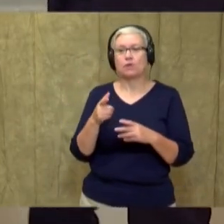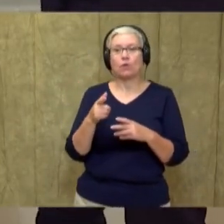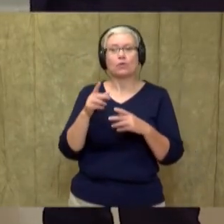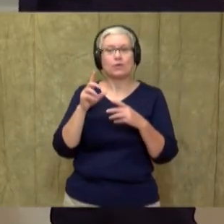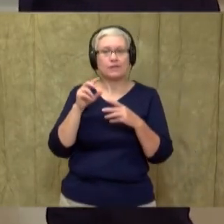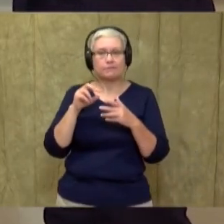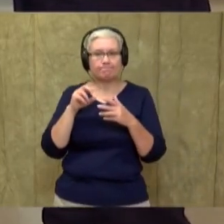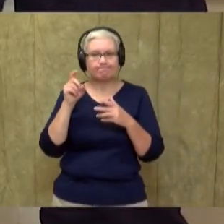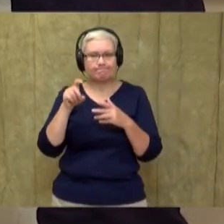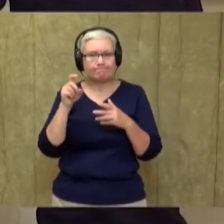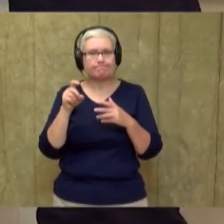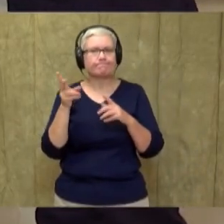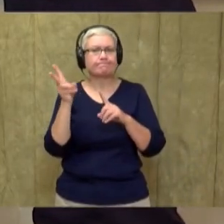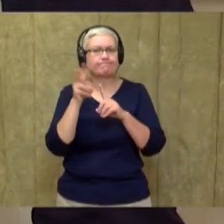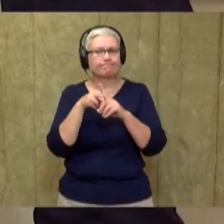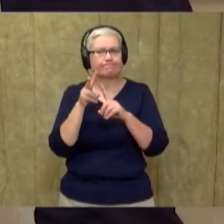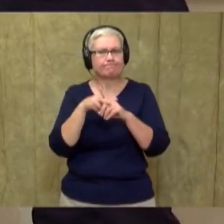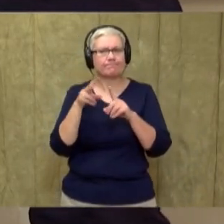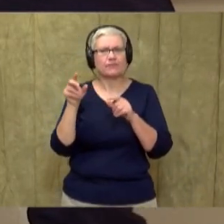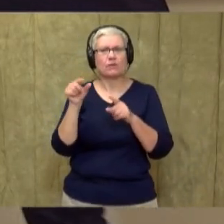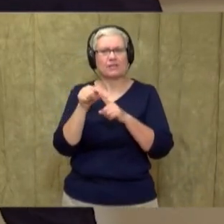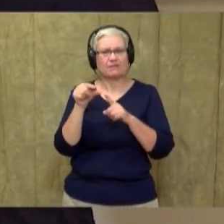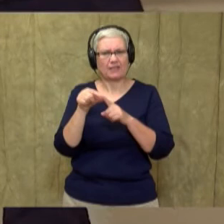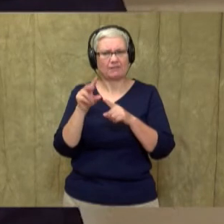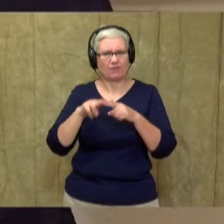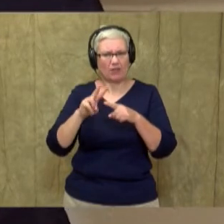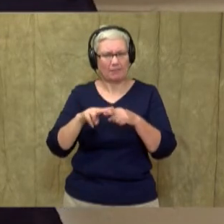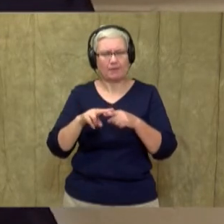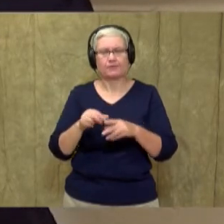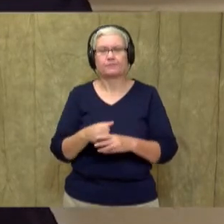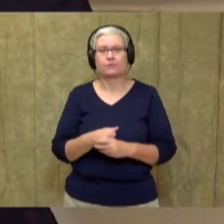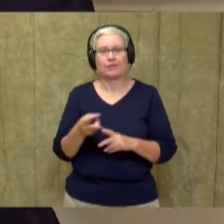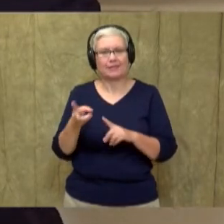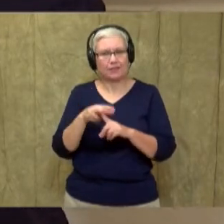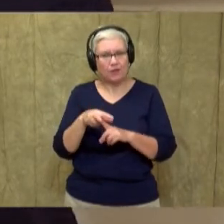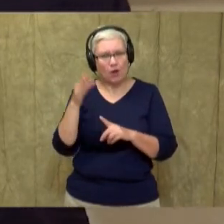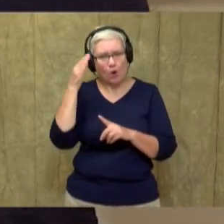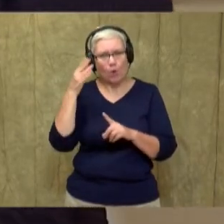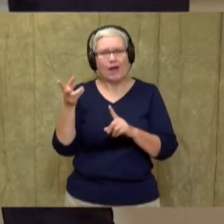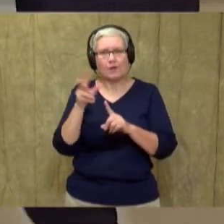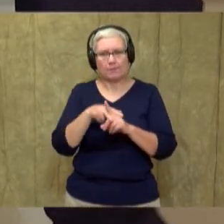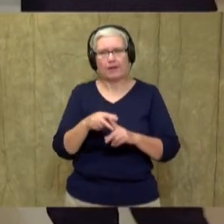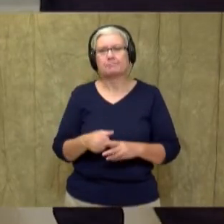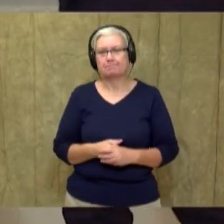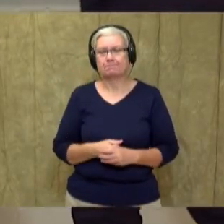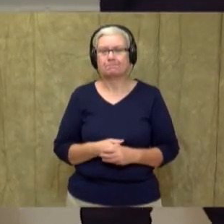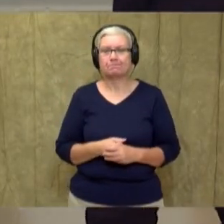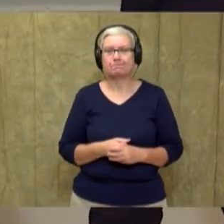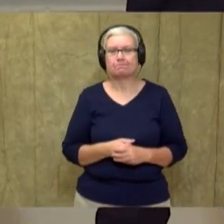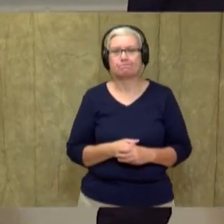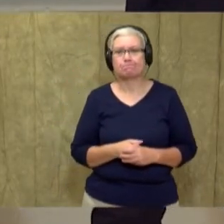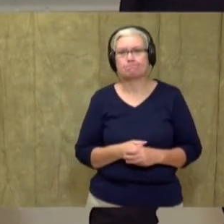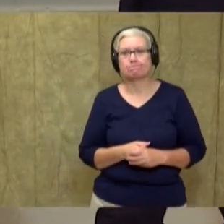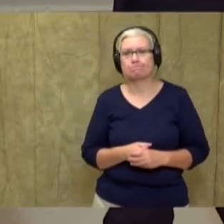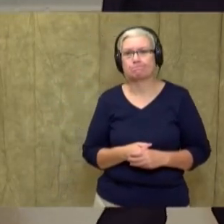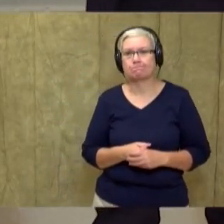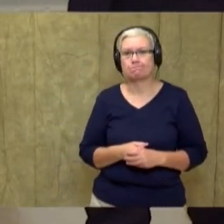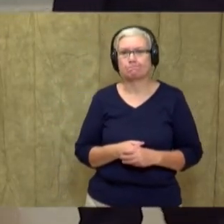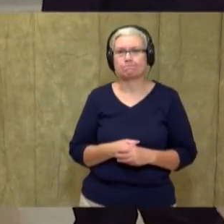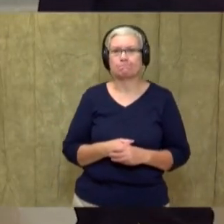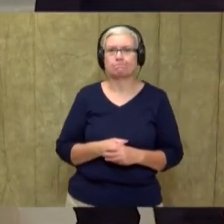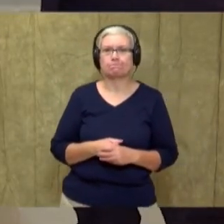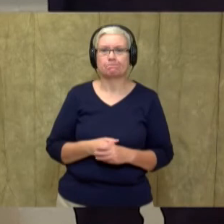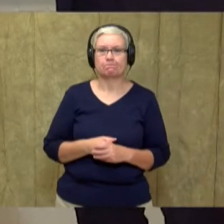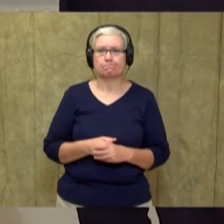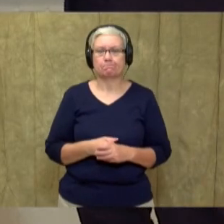close attention to when we're talking about looking at the structure of these things and trying to make sense of it. All right, so let's